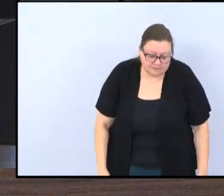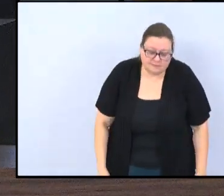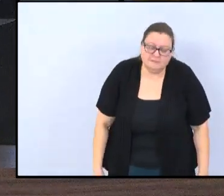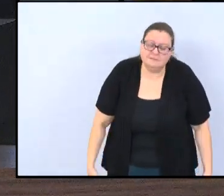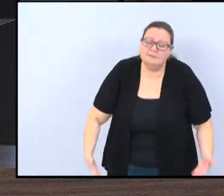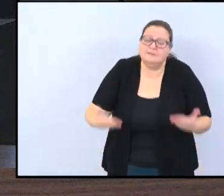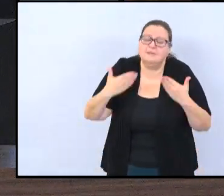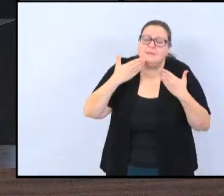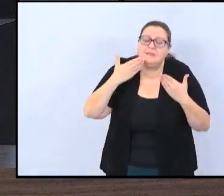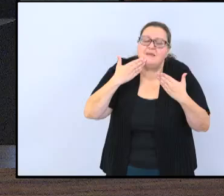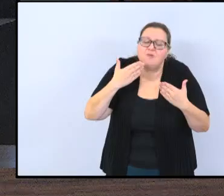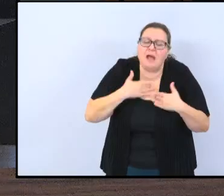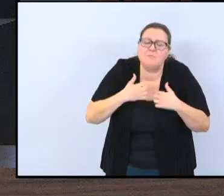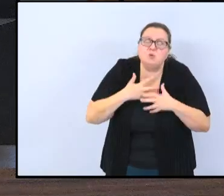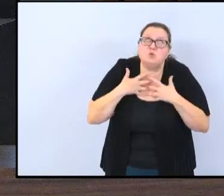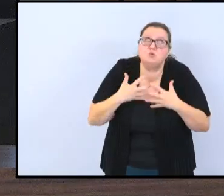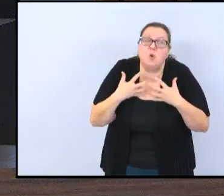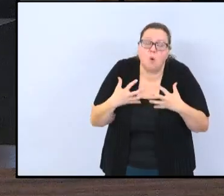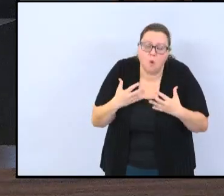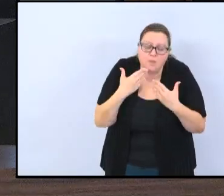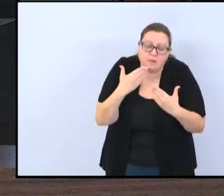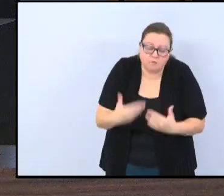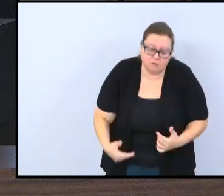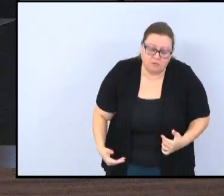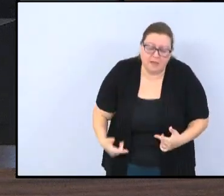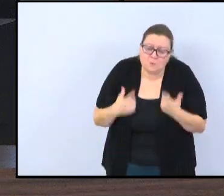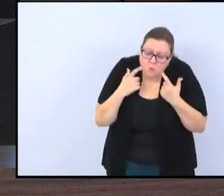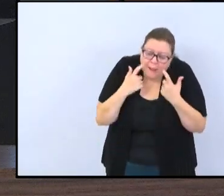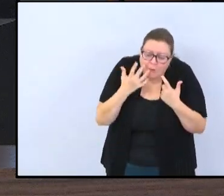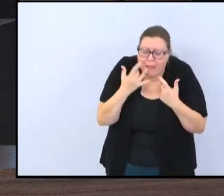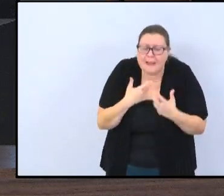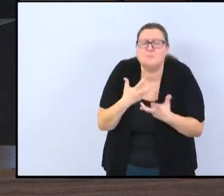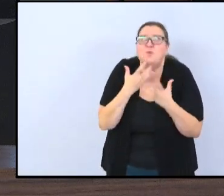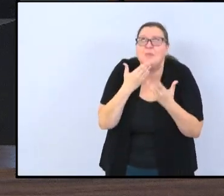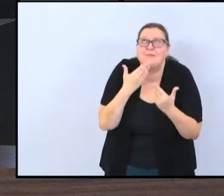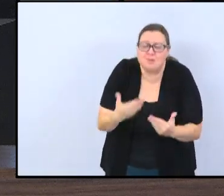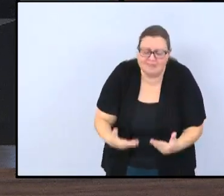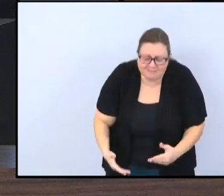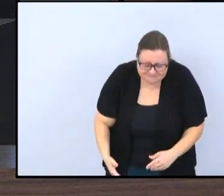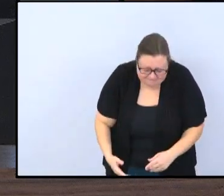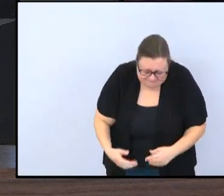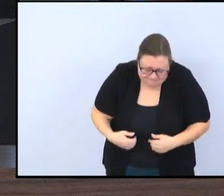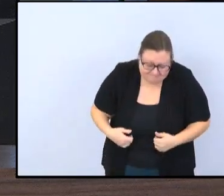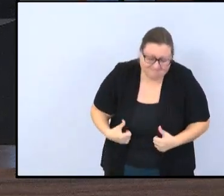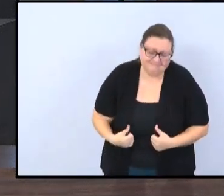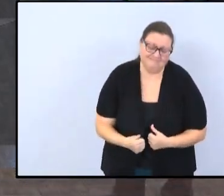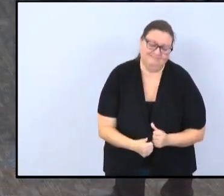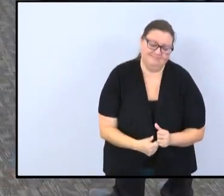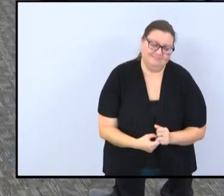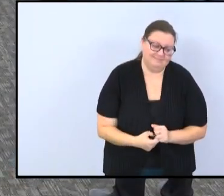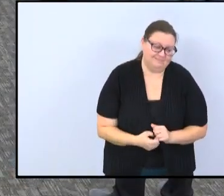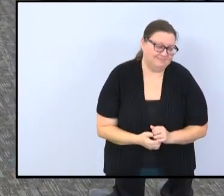so thankful. I am so thankful. So I'm up here crying because I'm so thankful.